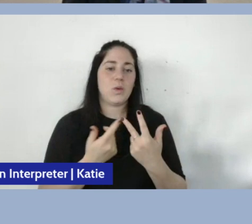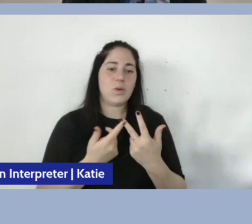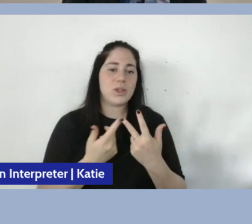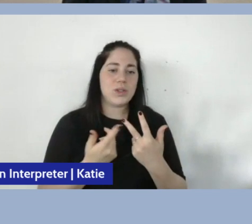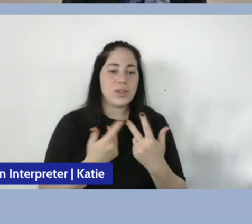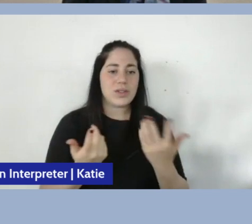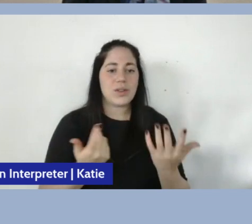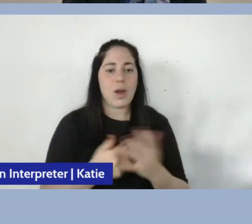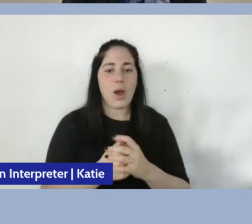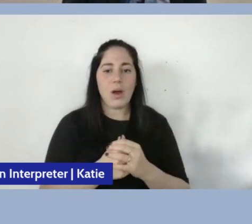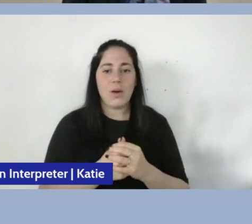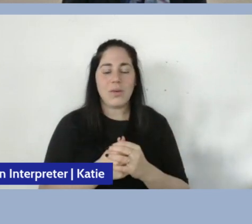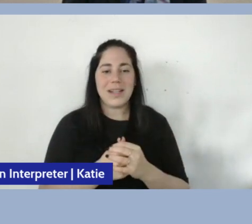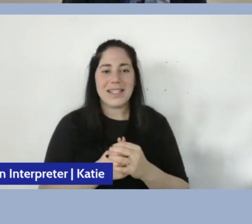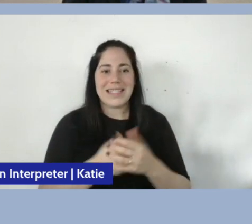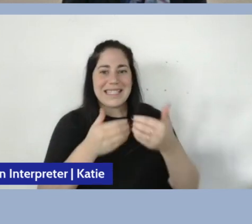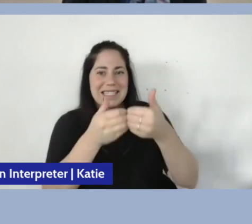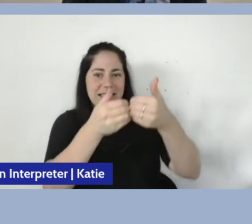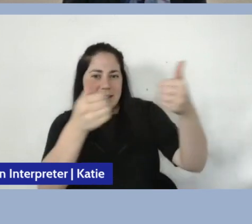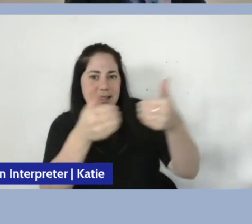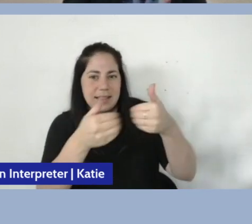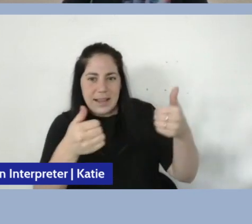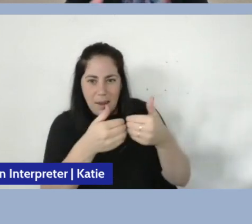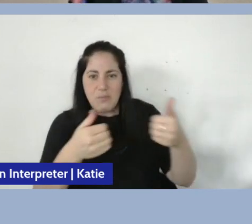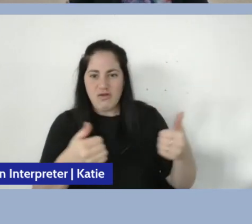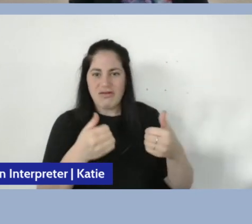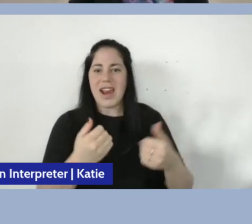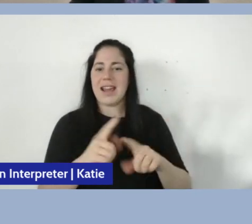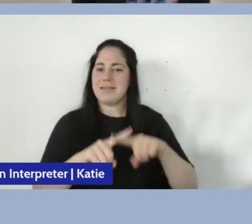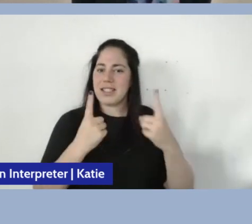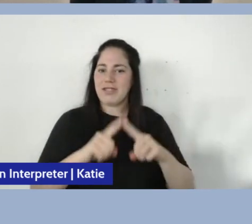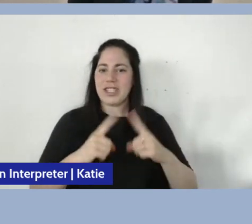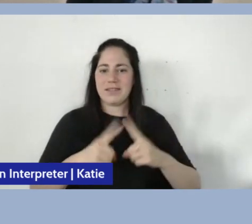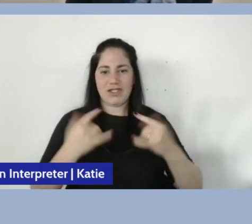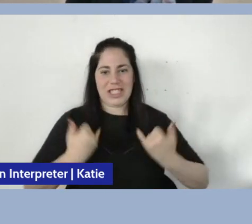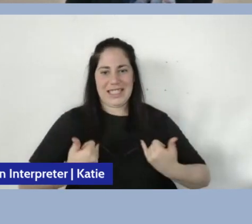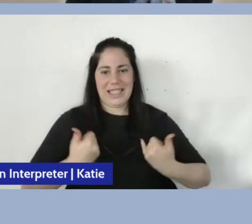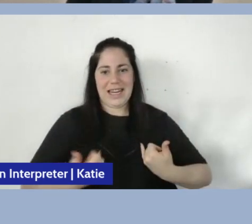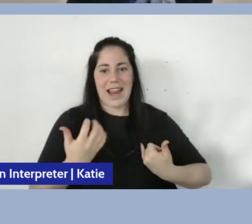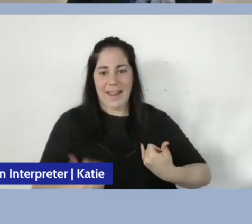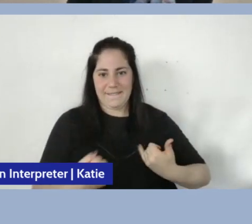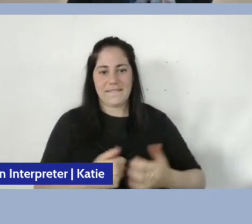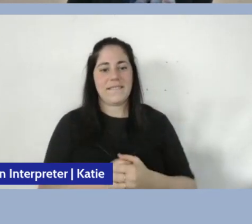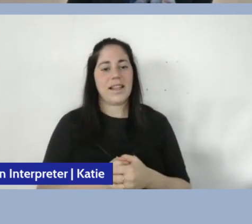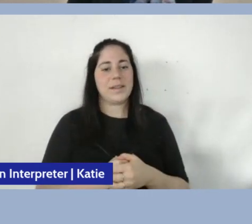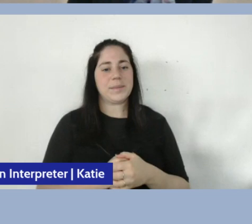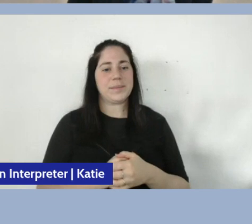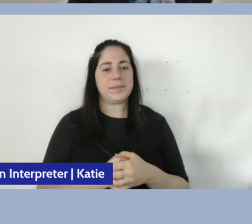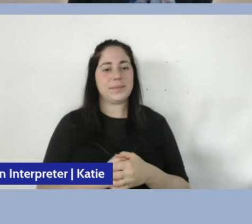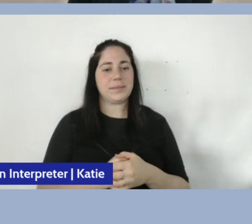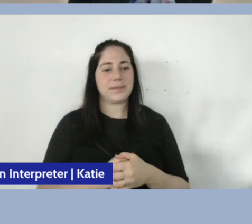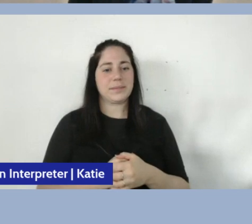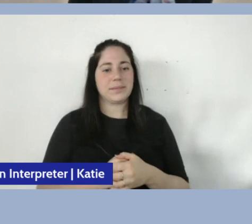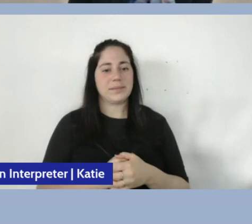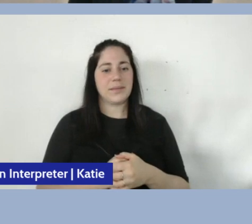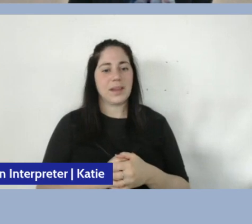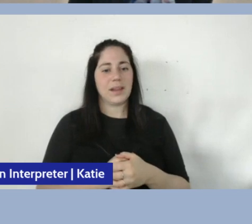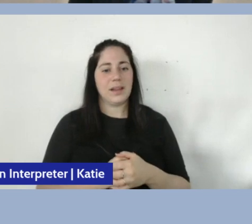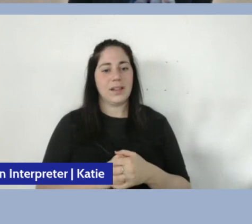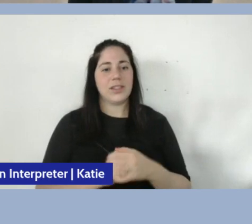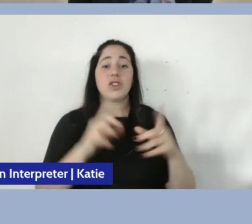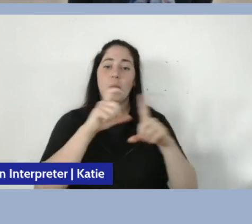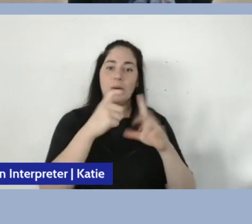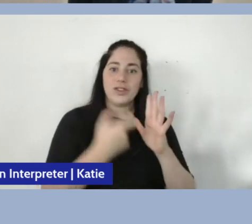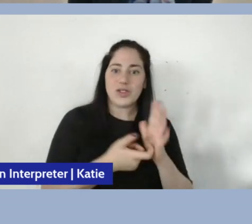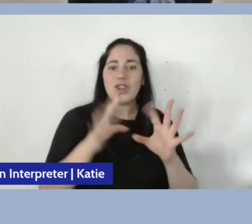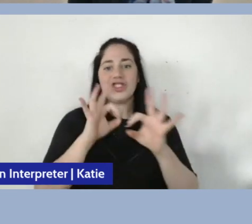differentiate it from other causes that can mimic dementia. So this dyad of clinician-interpreter